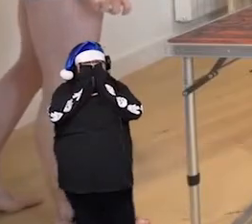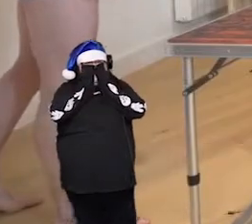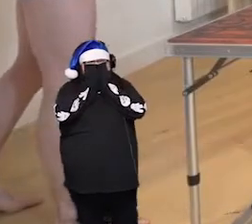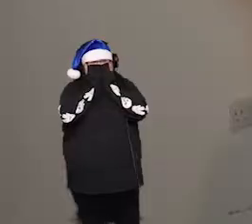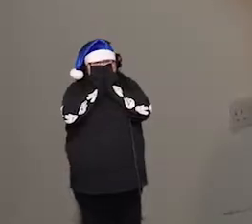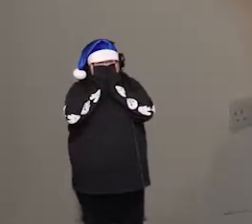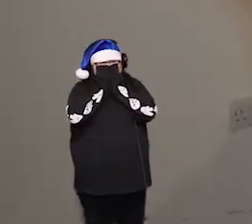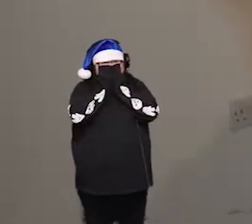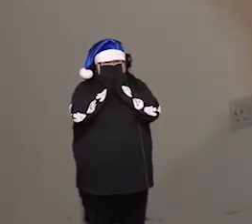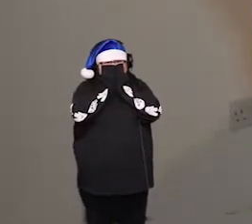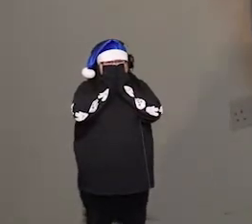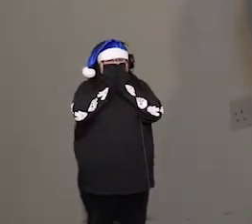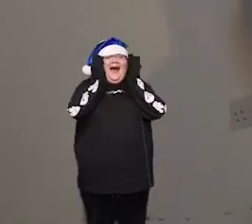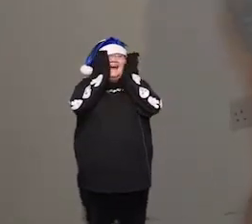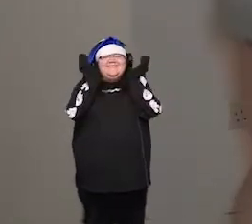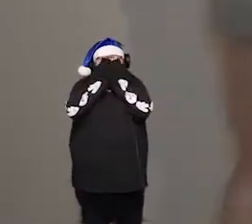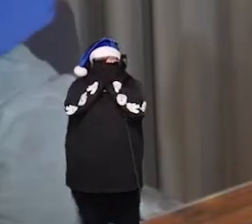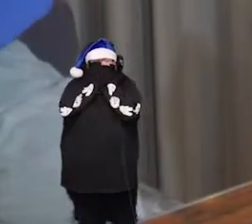it, I